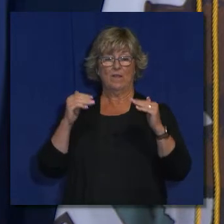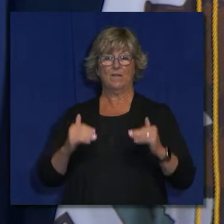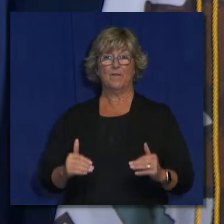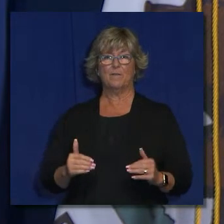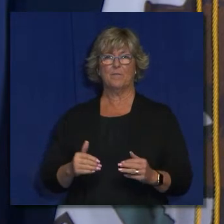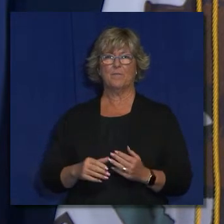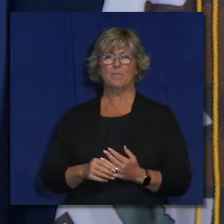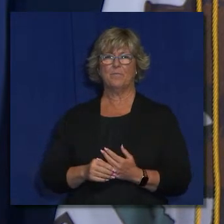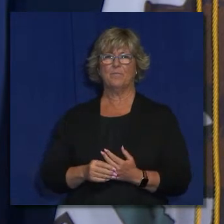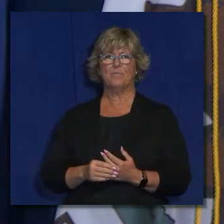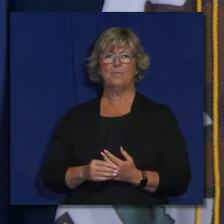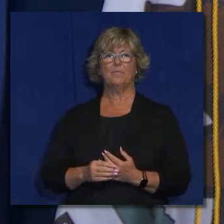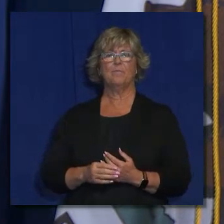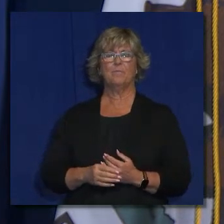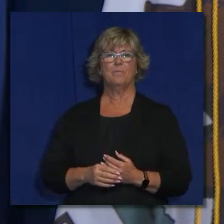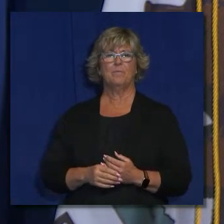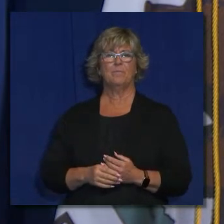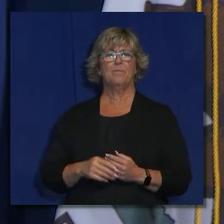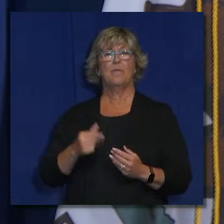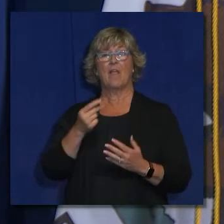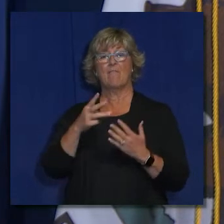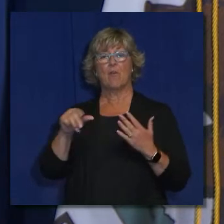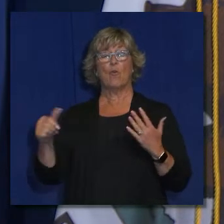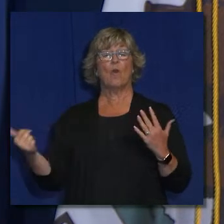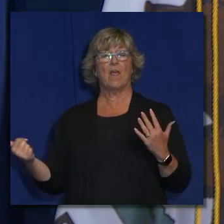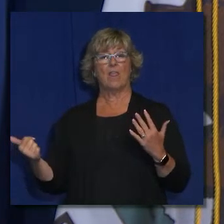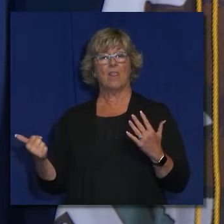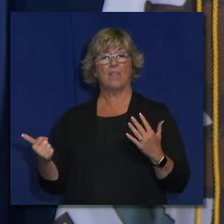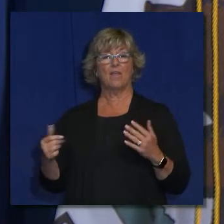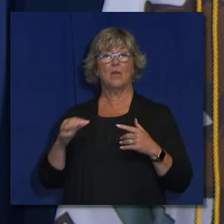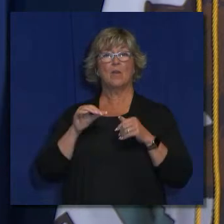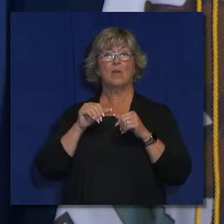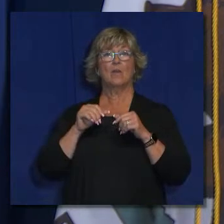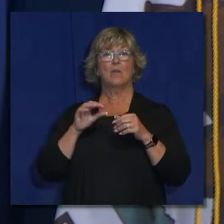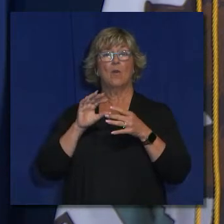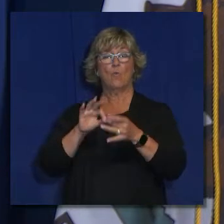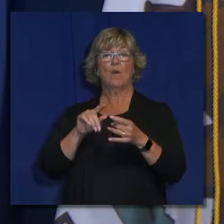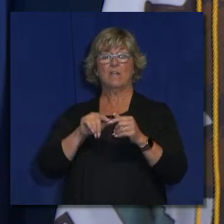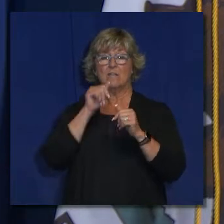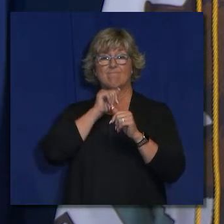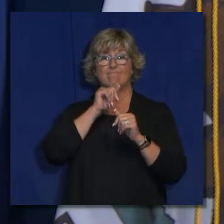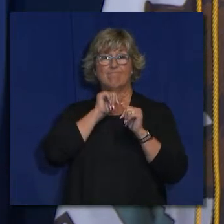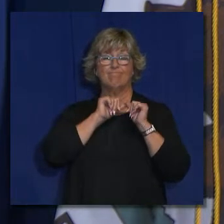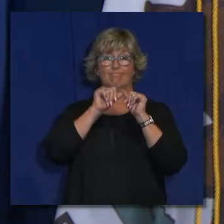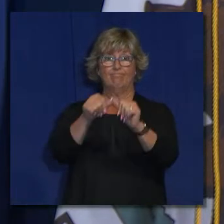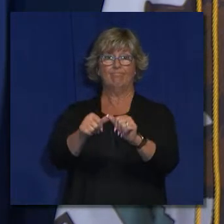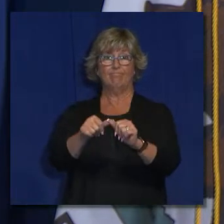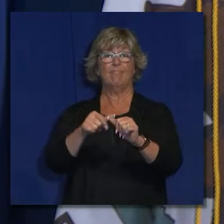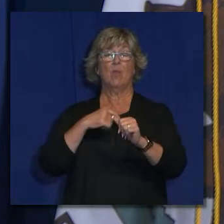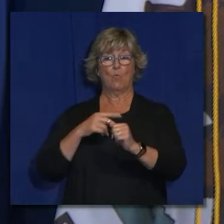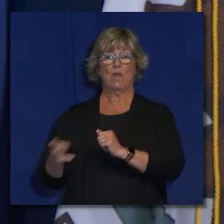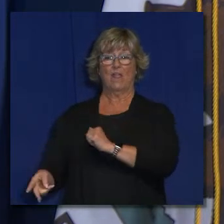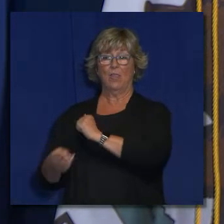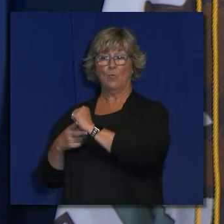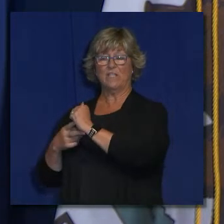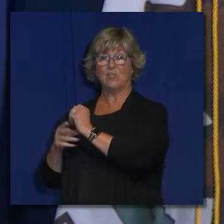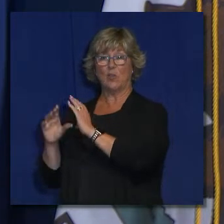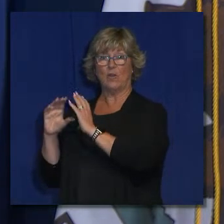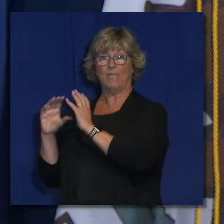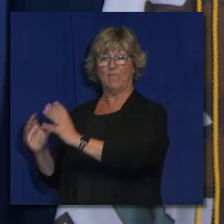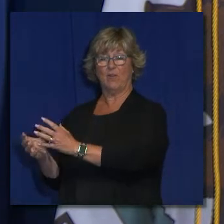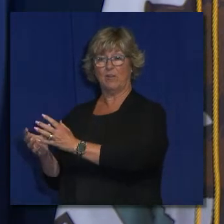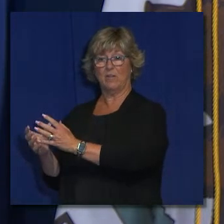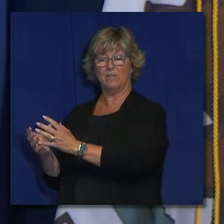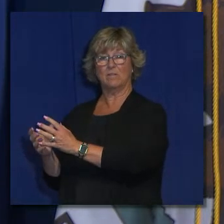that. Just a few other points about resiliency. We certainly have the reserves